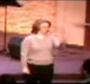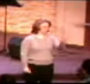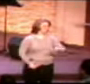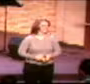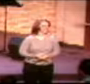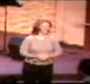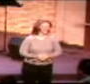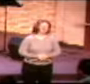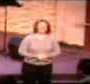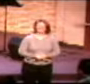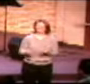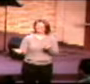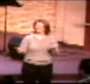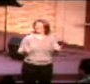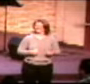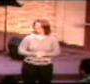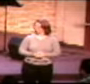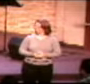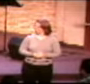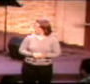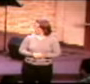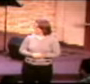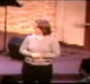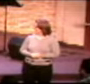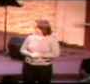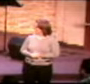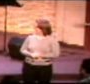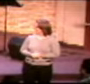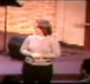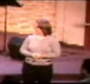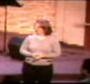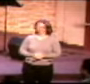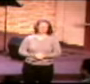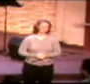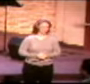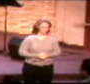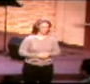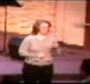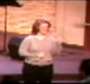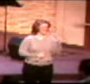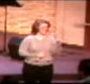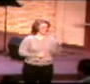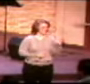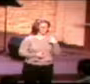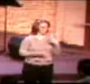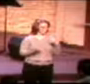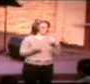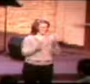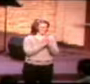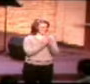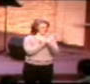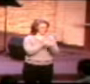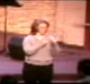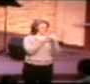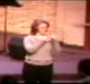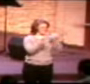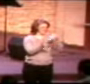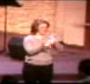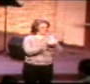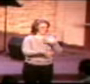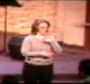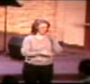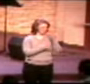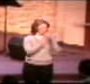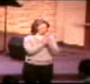of being done early, so thank you. But secondly, I'm going to ask everyone to remain standing, and I'm